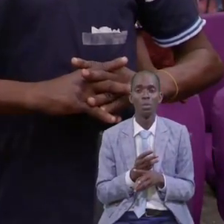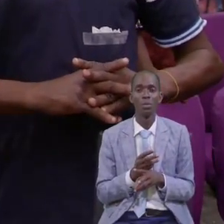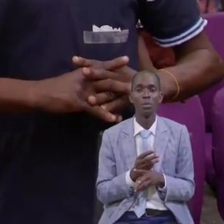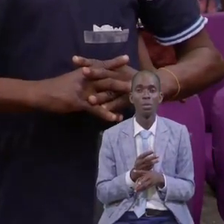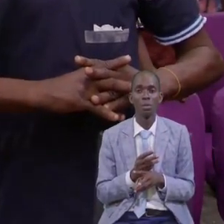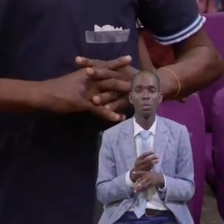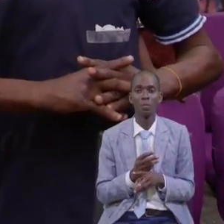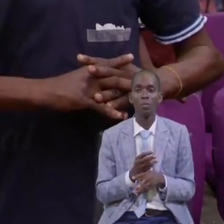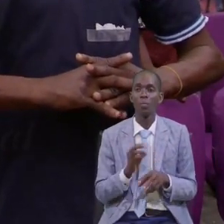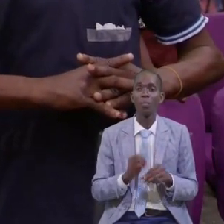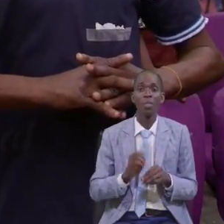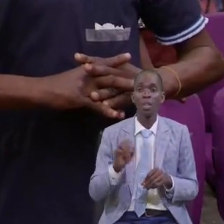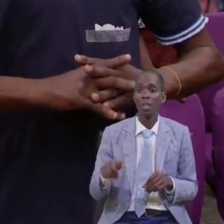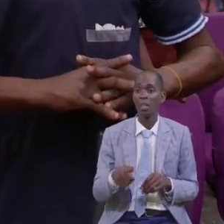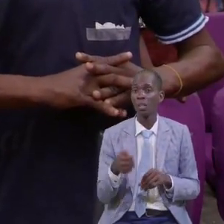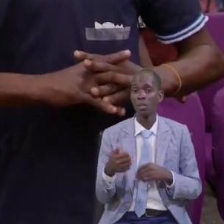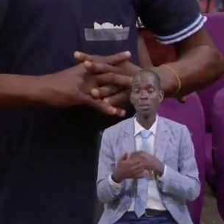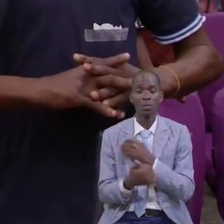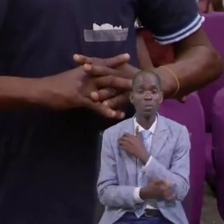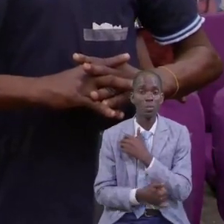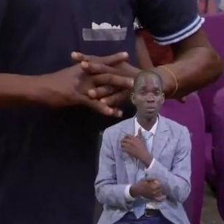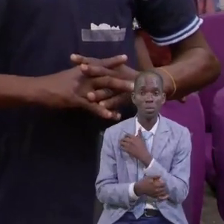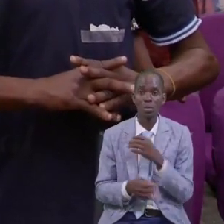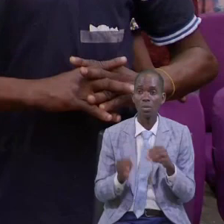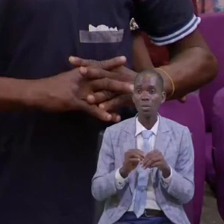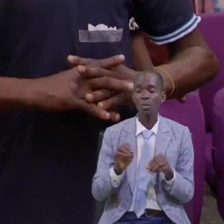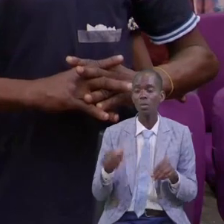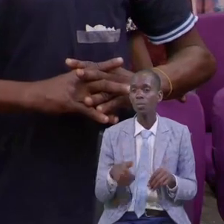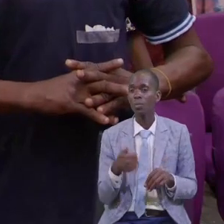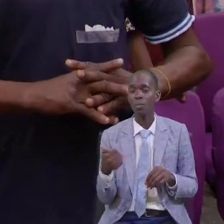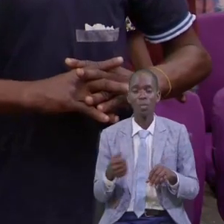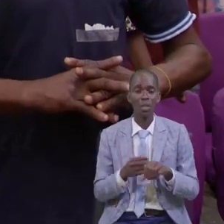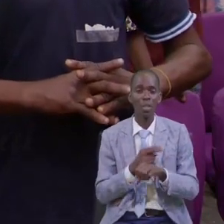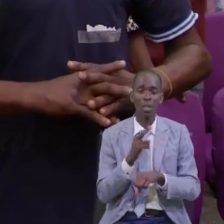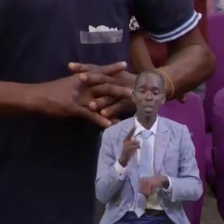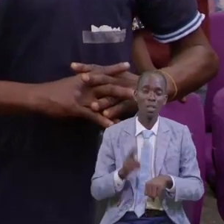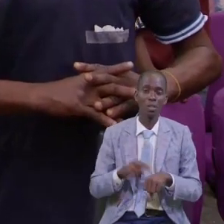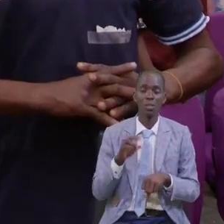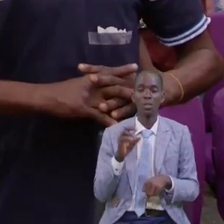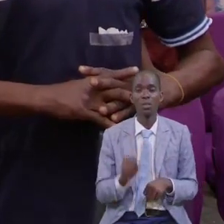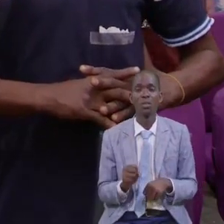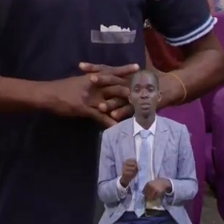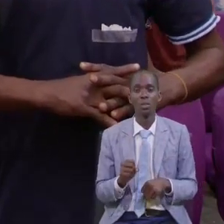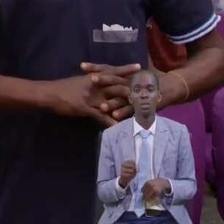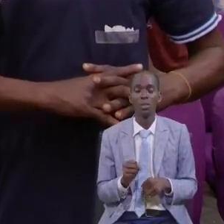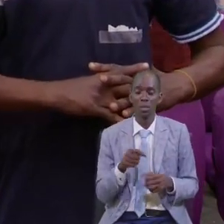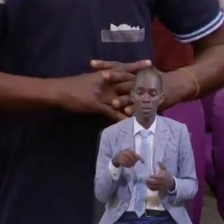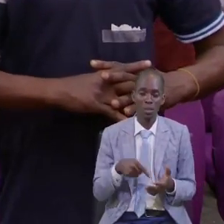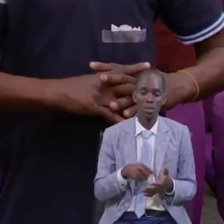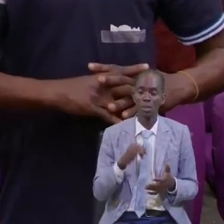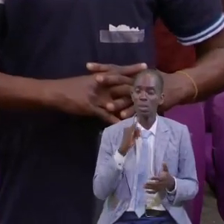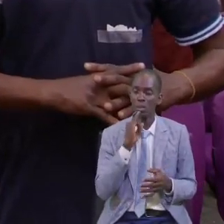in every country, in every nation, it's the same word